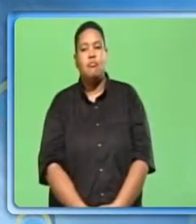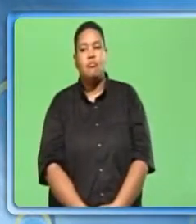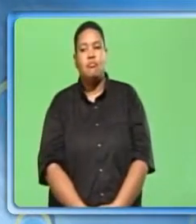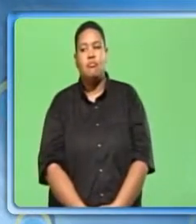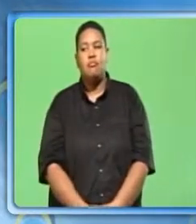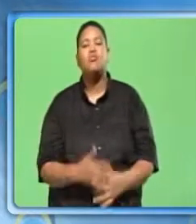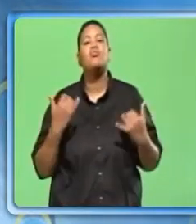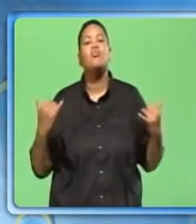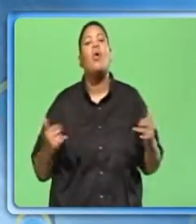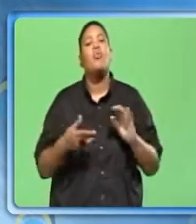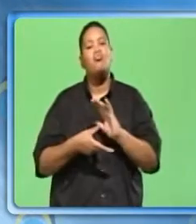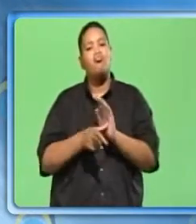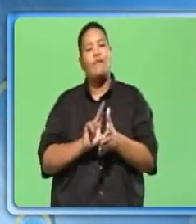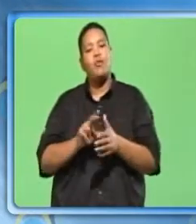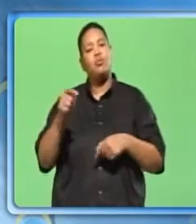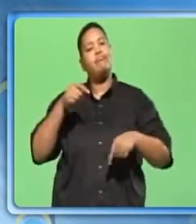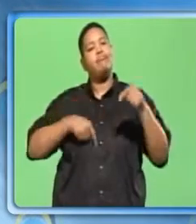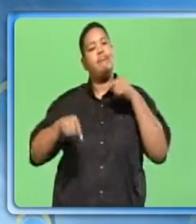Let's review.